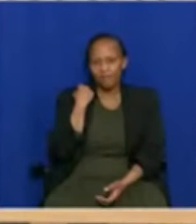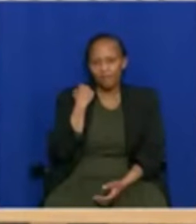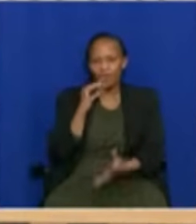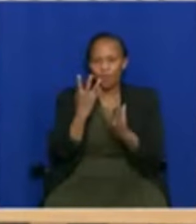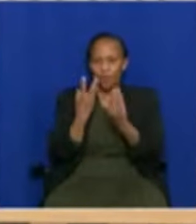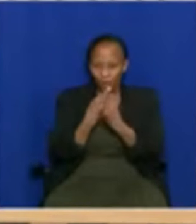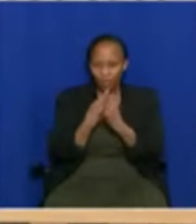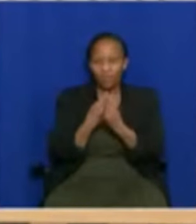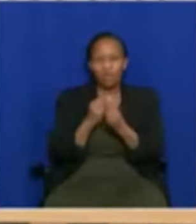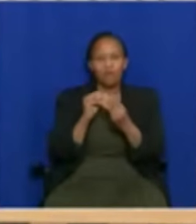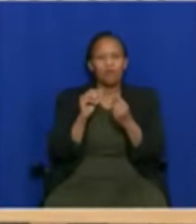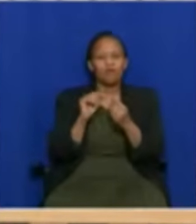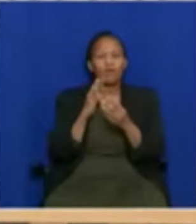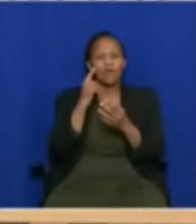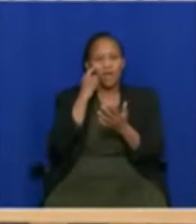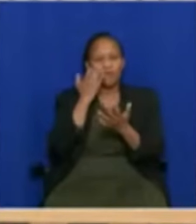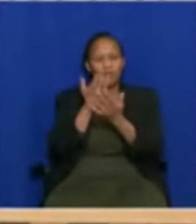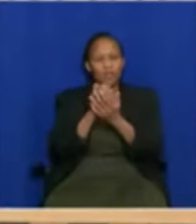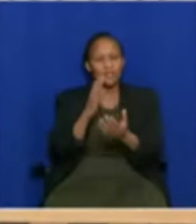bundle given to you on Friday.